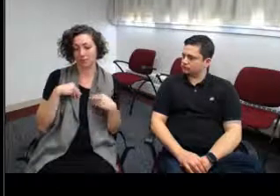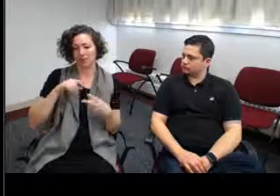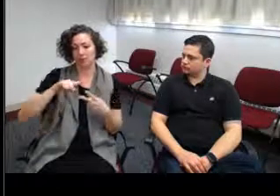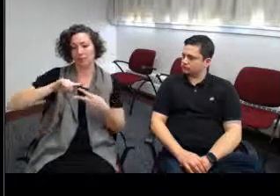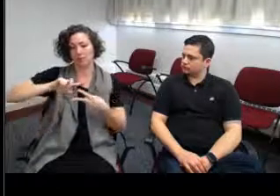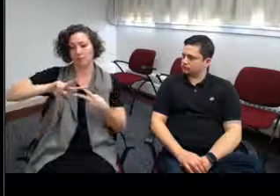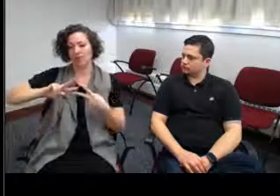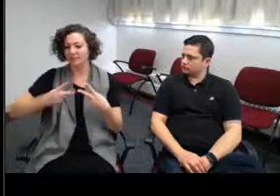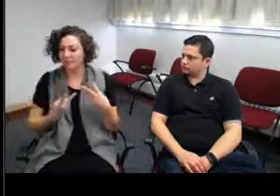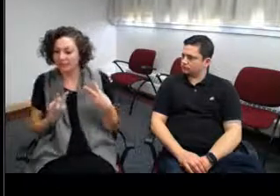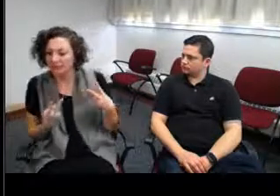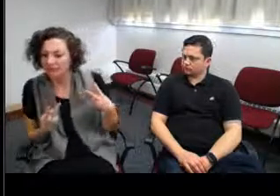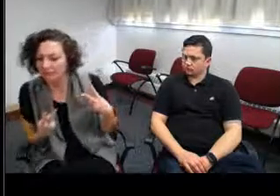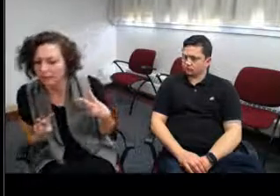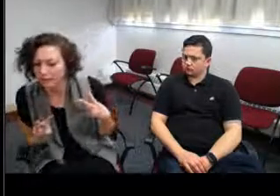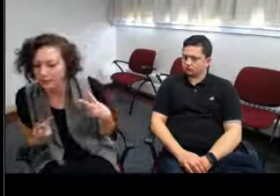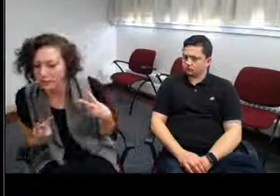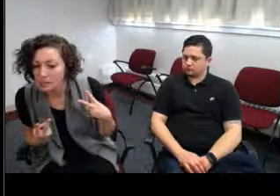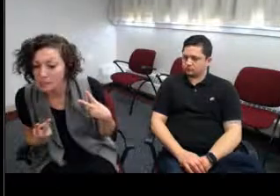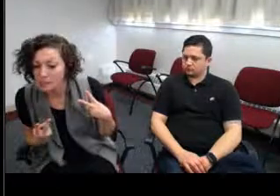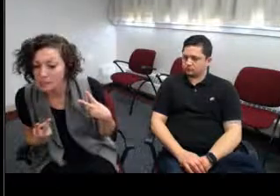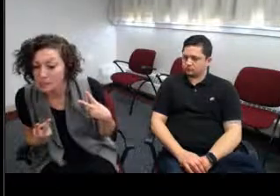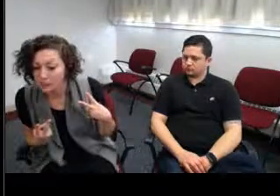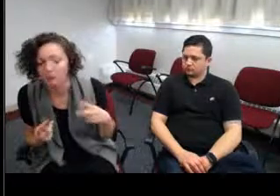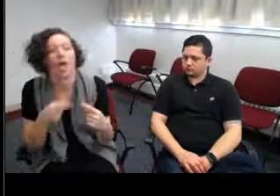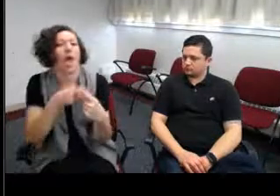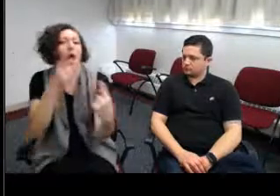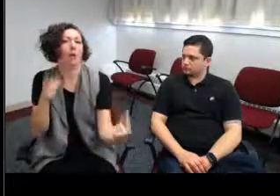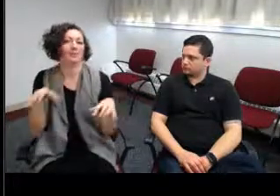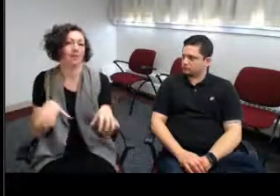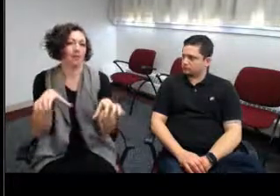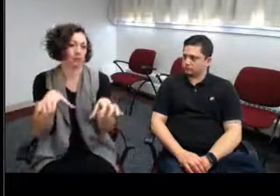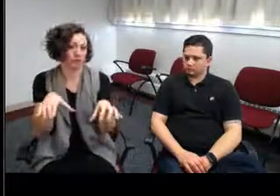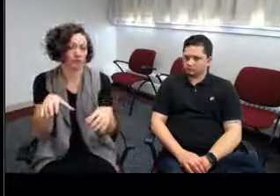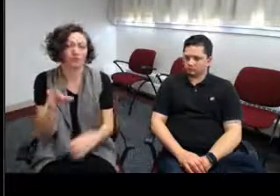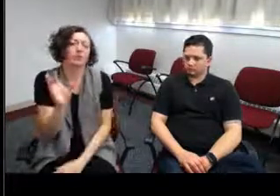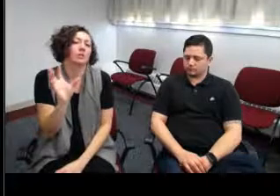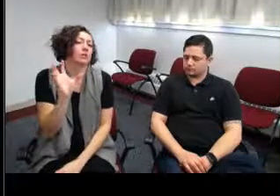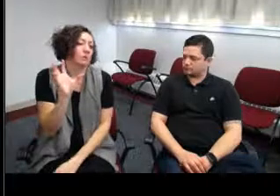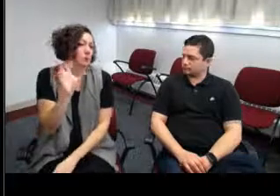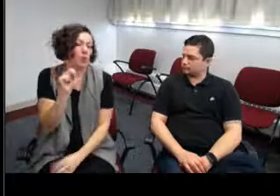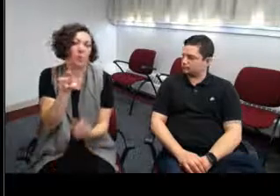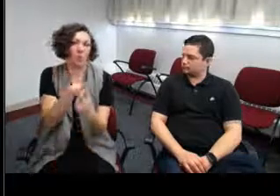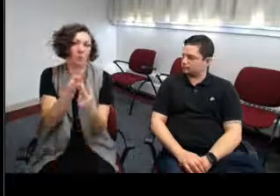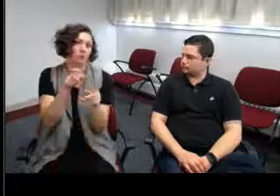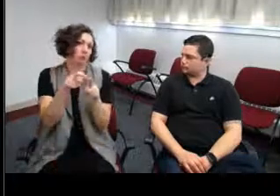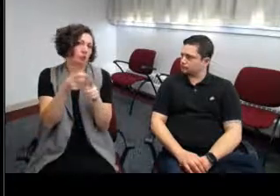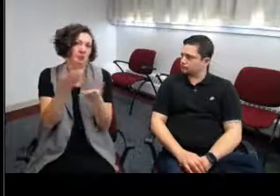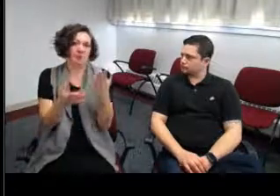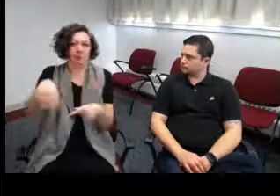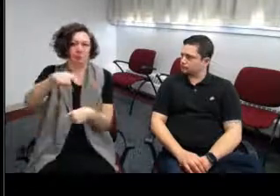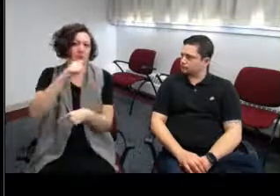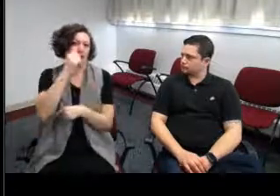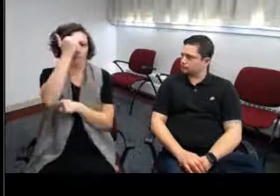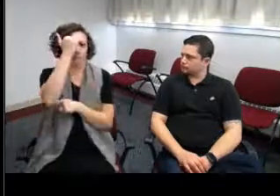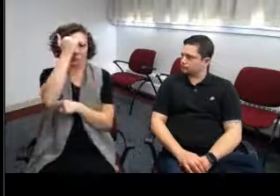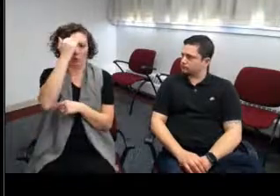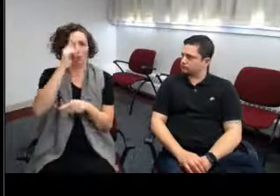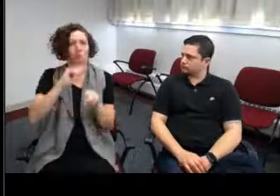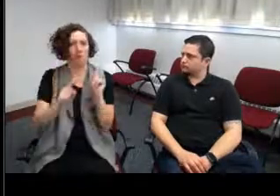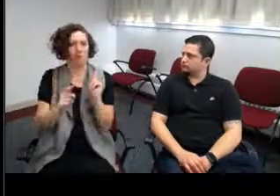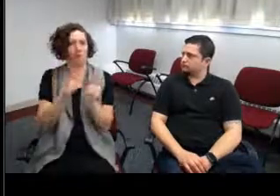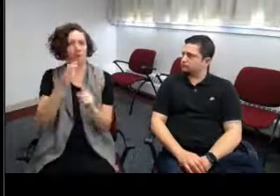So radical acceptance, and the second is opposite action. So